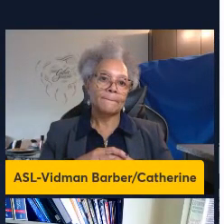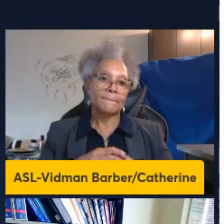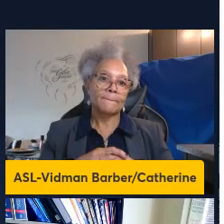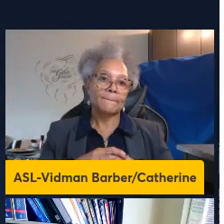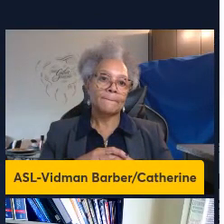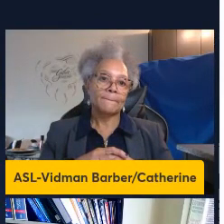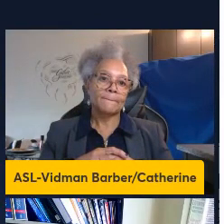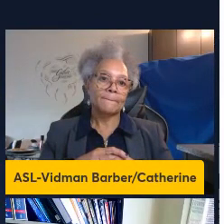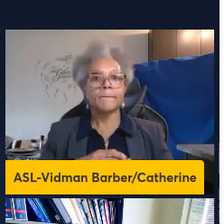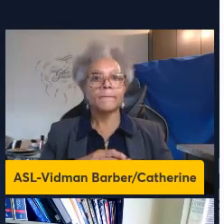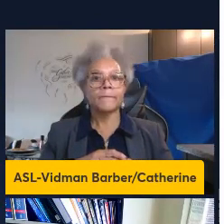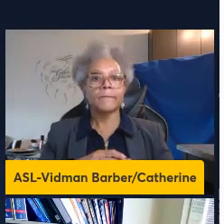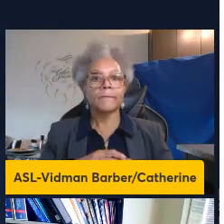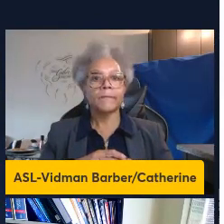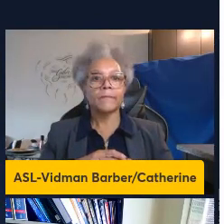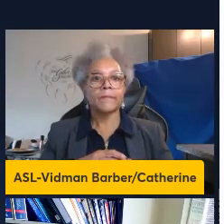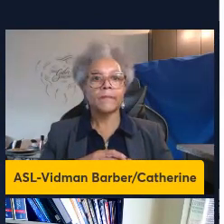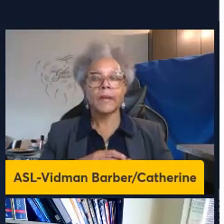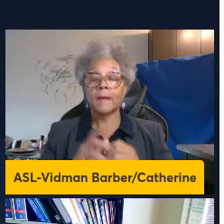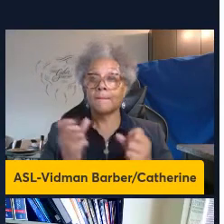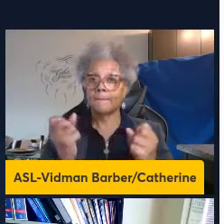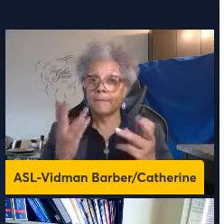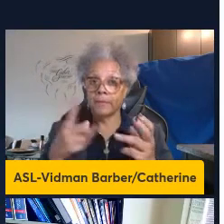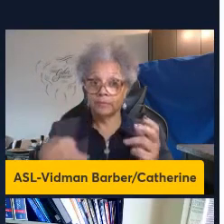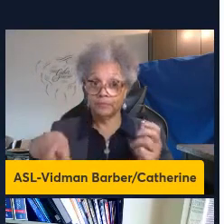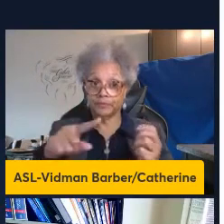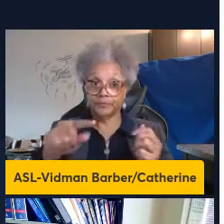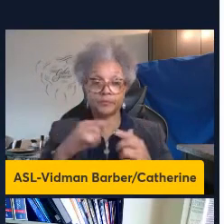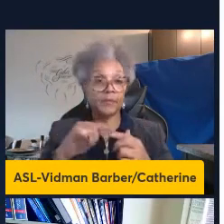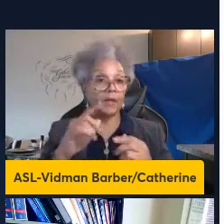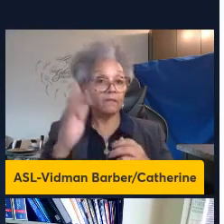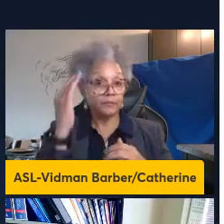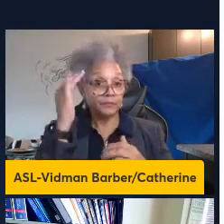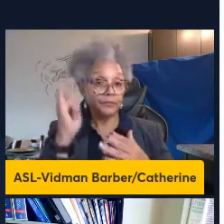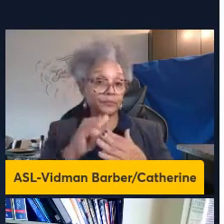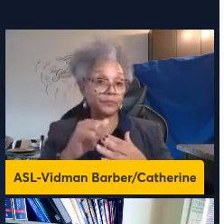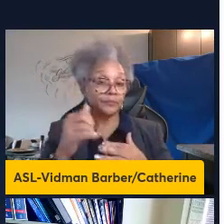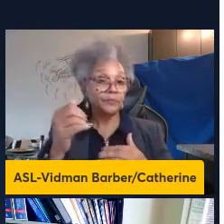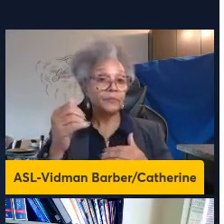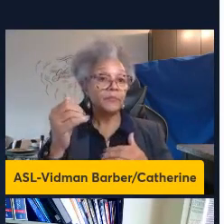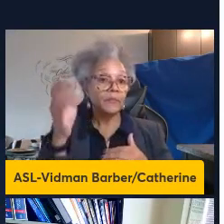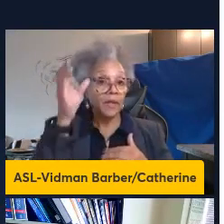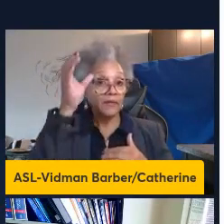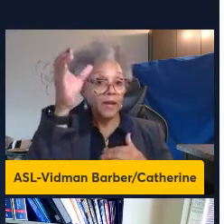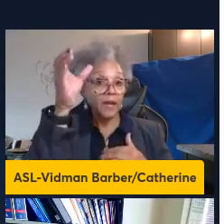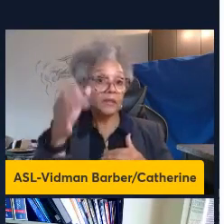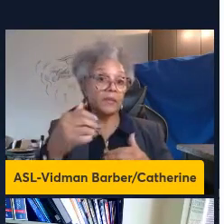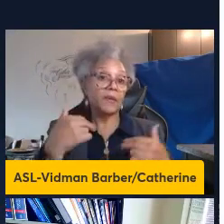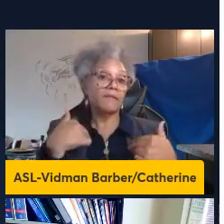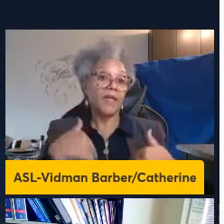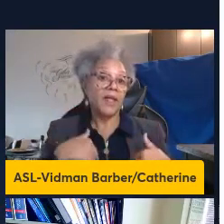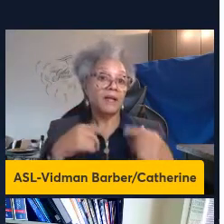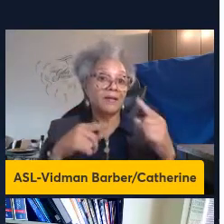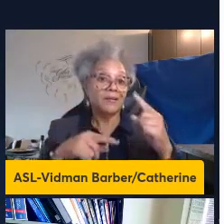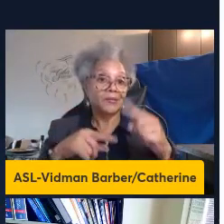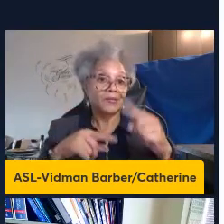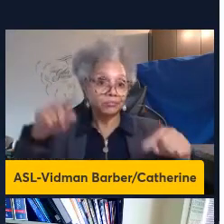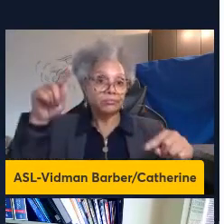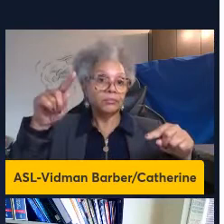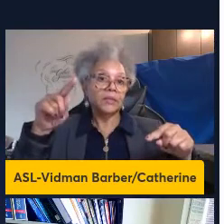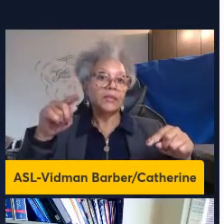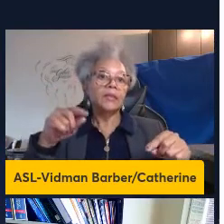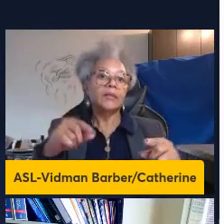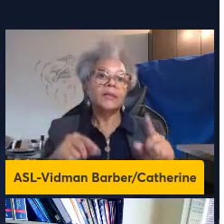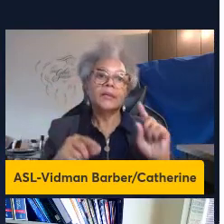So I think many of us are quite familiar with this concept of health disparities, and health disparities being this